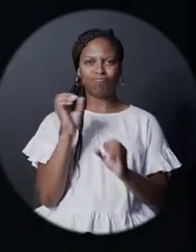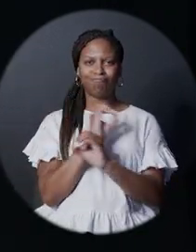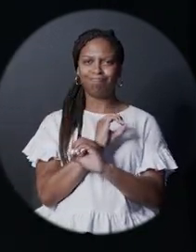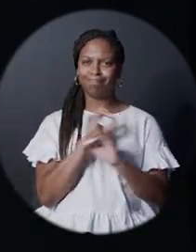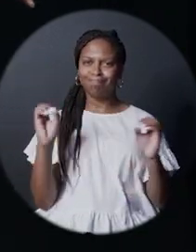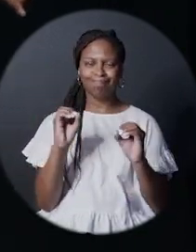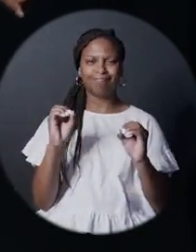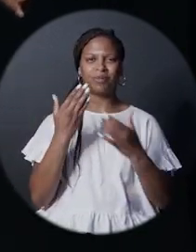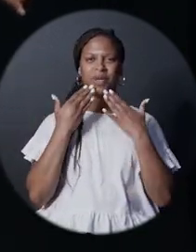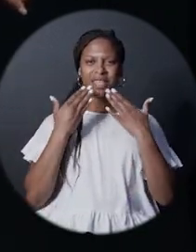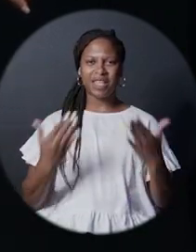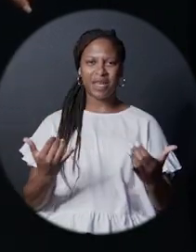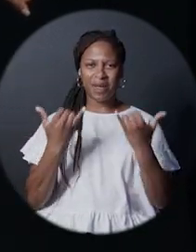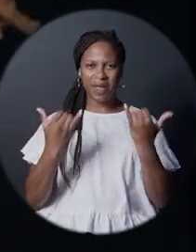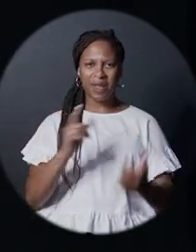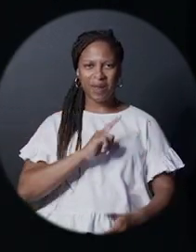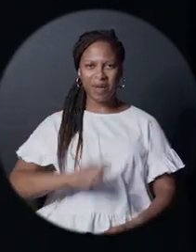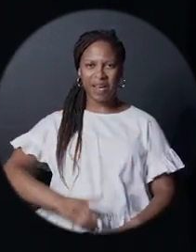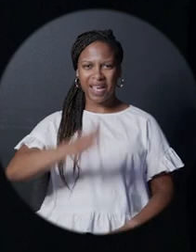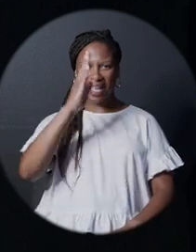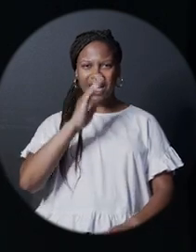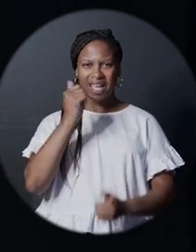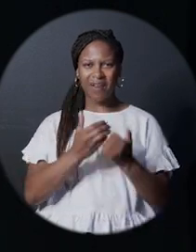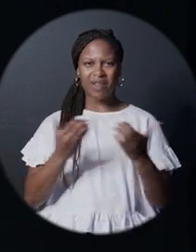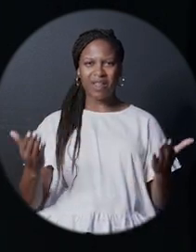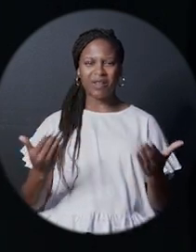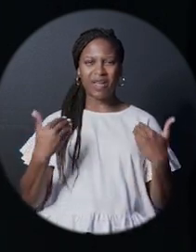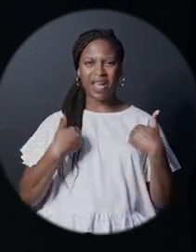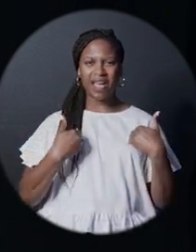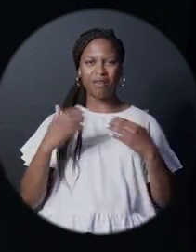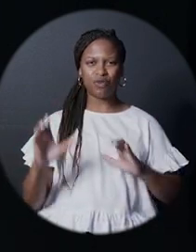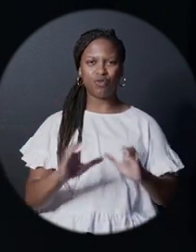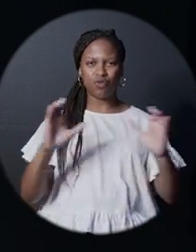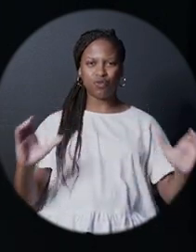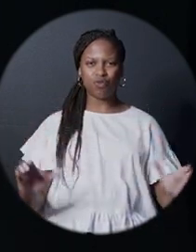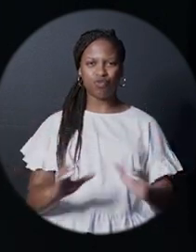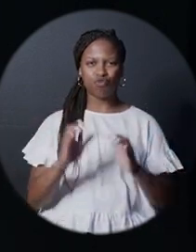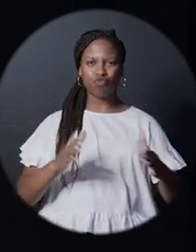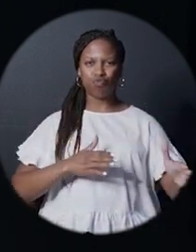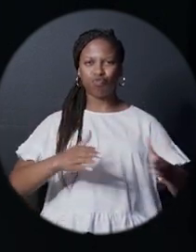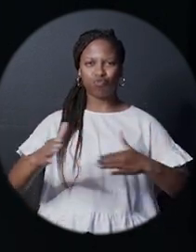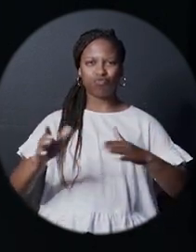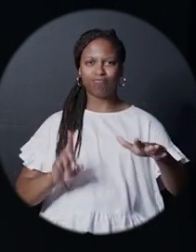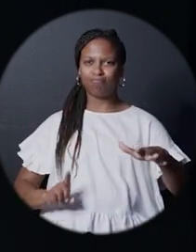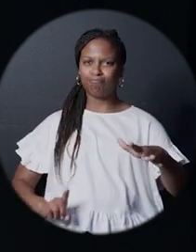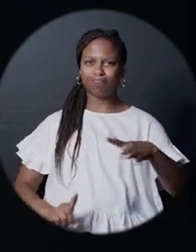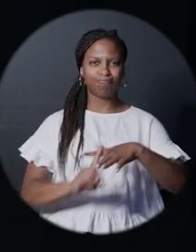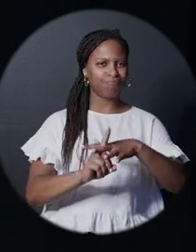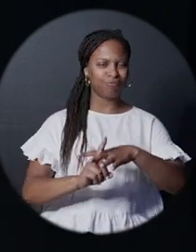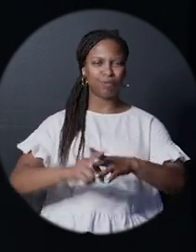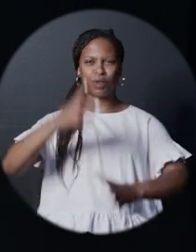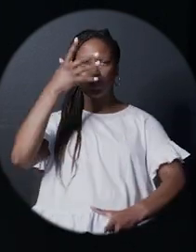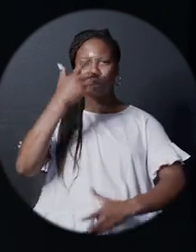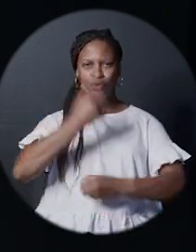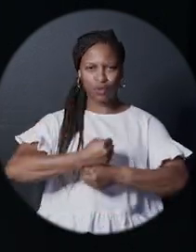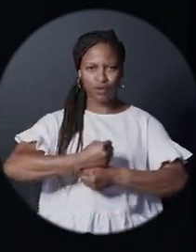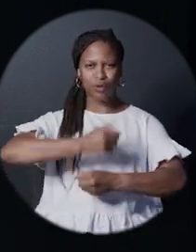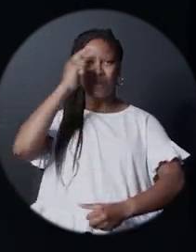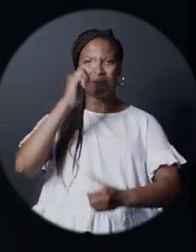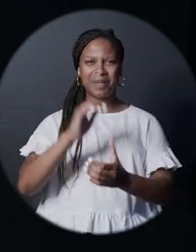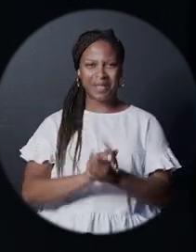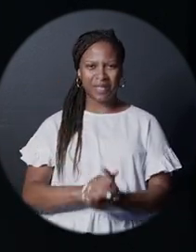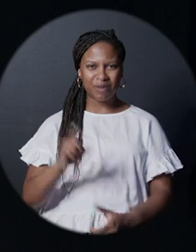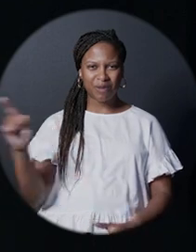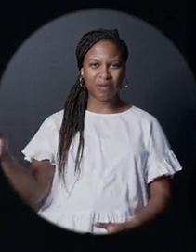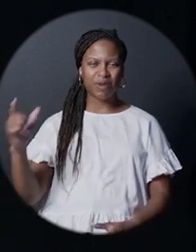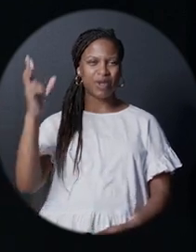Lord God, withholding nothing, oh God. And we thank you right now, Lord God, that everything that you're going to have us to do, we're going to just walk into it, God.